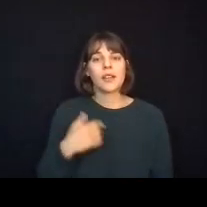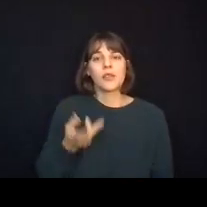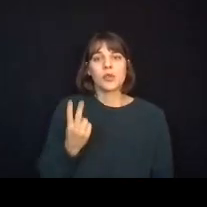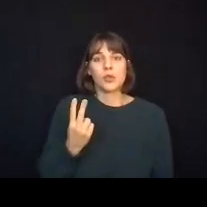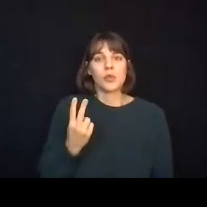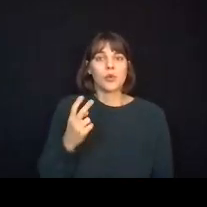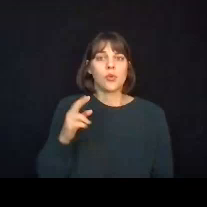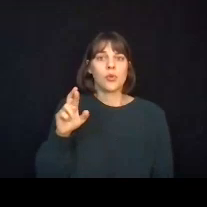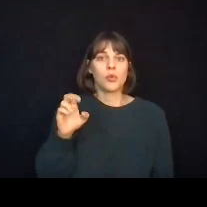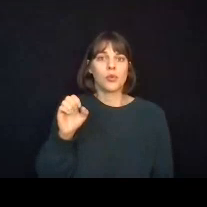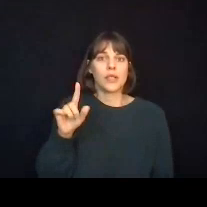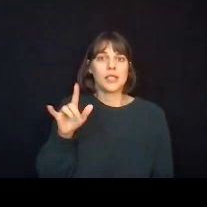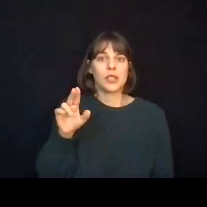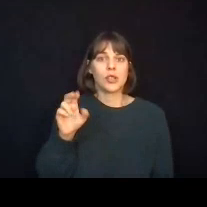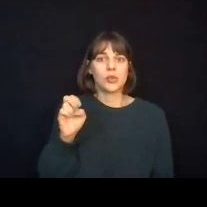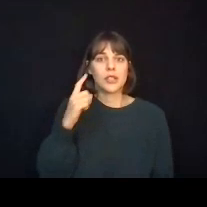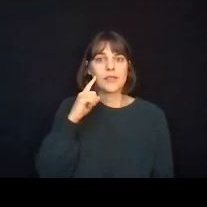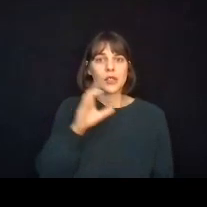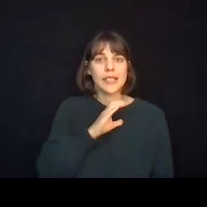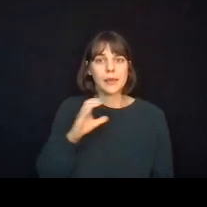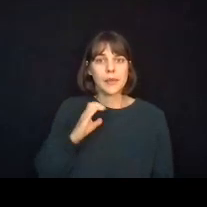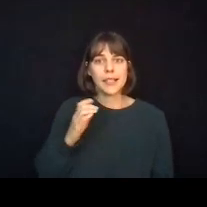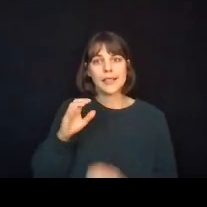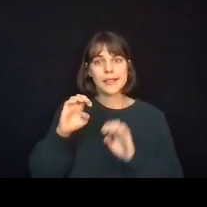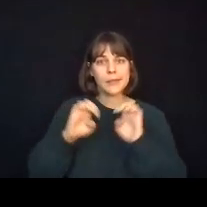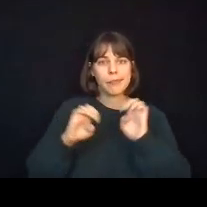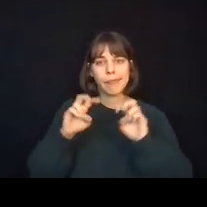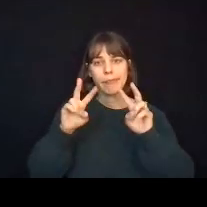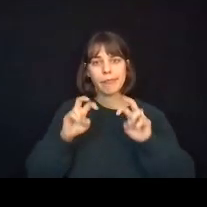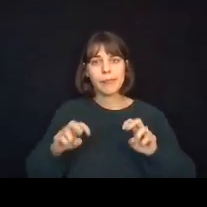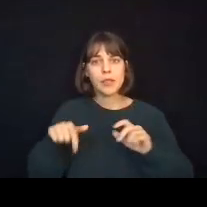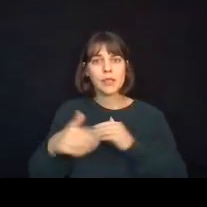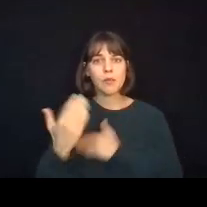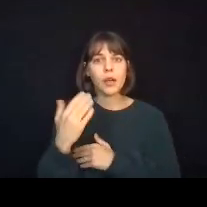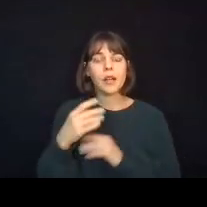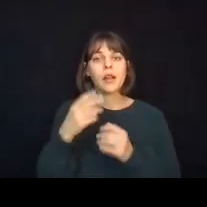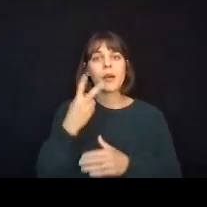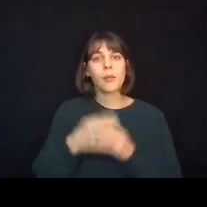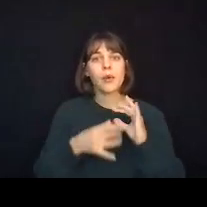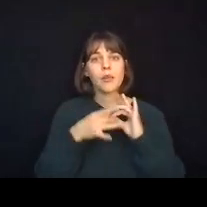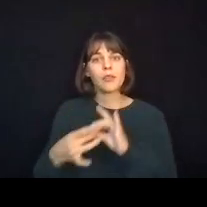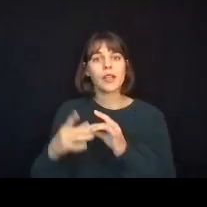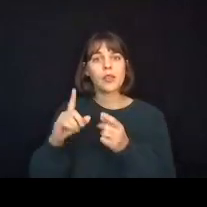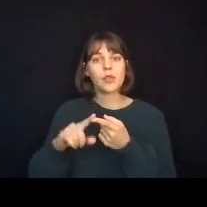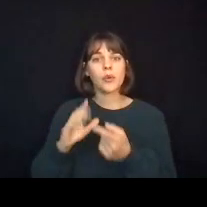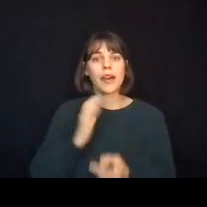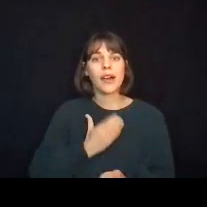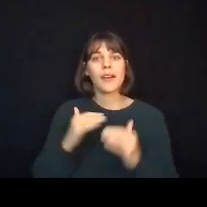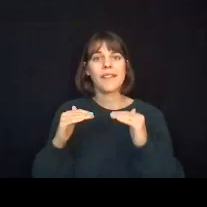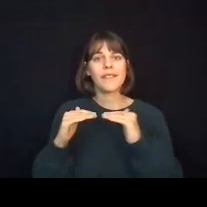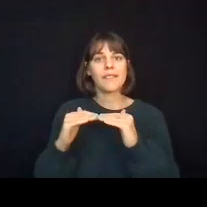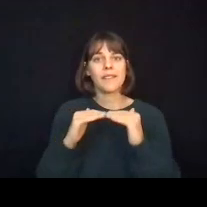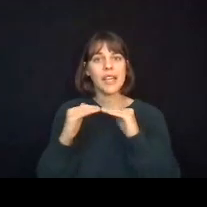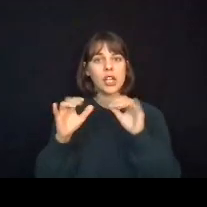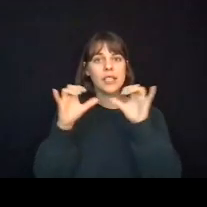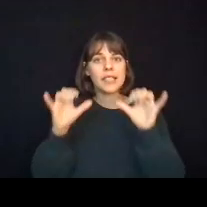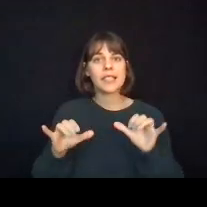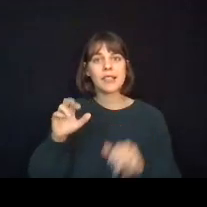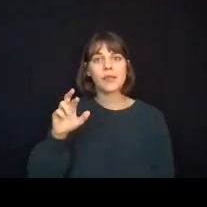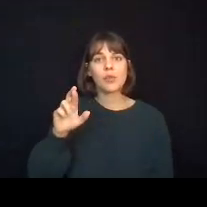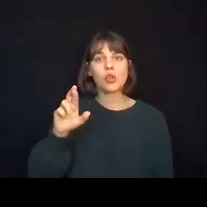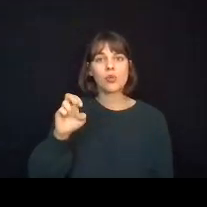the committee's evaluation here this morning. They're both related to our fare system refresh as we work